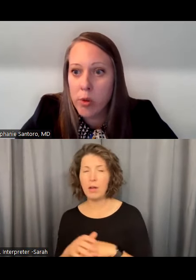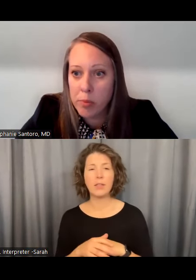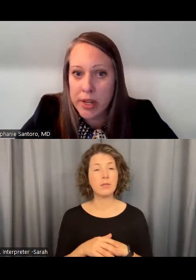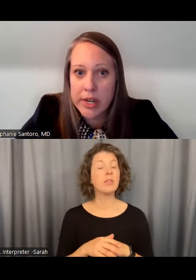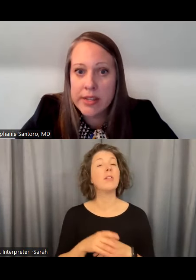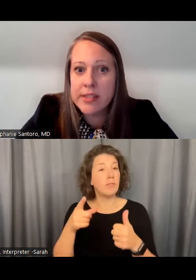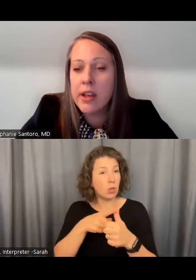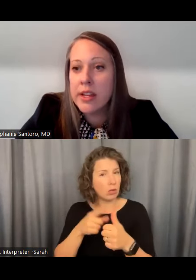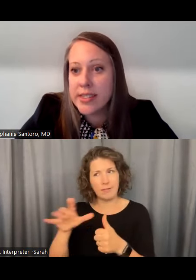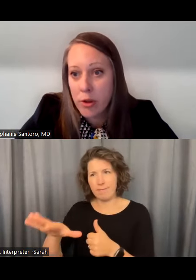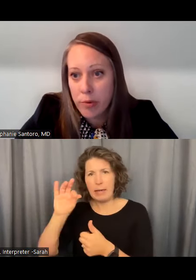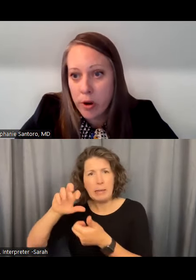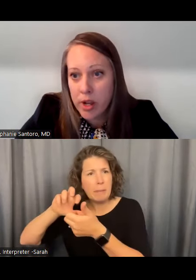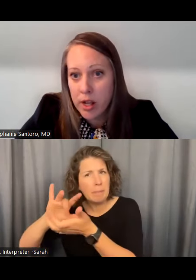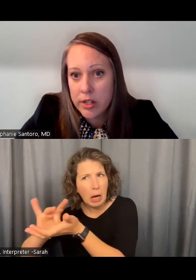medical comorbidities,